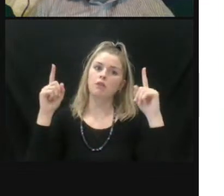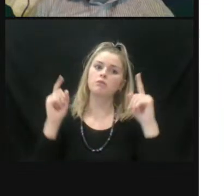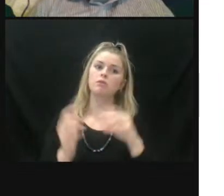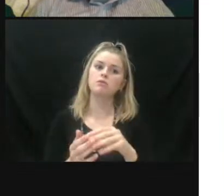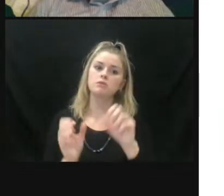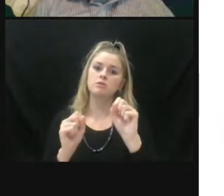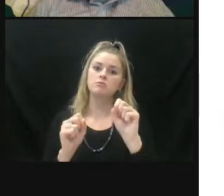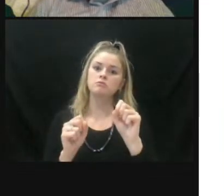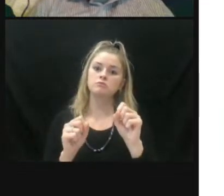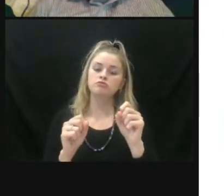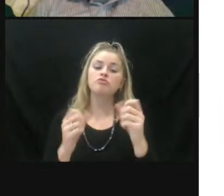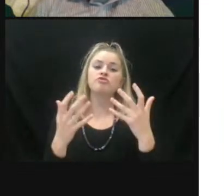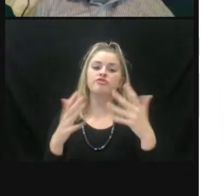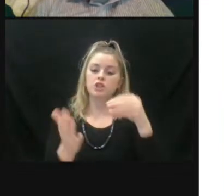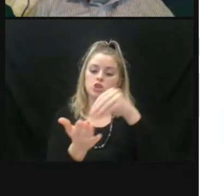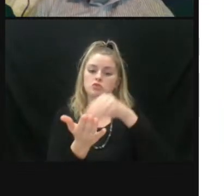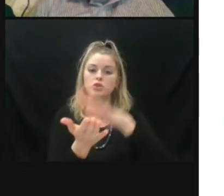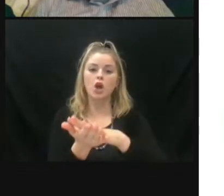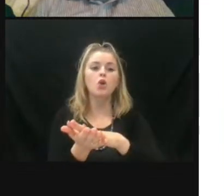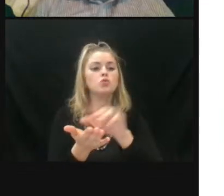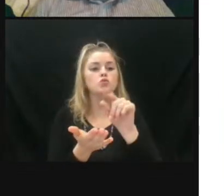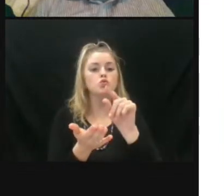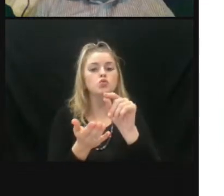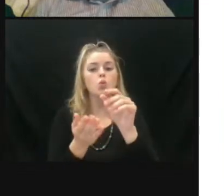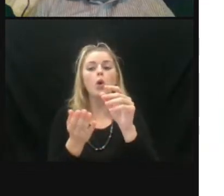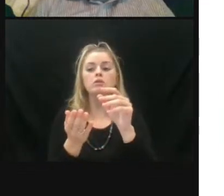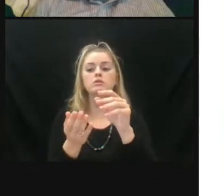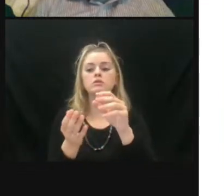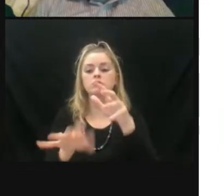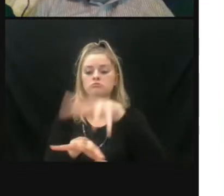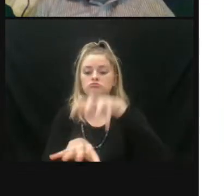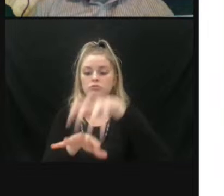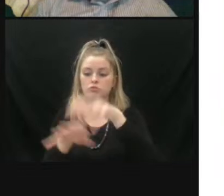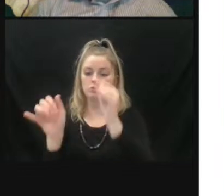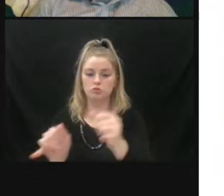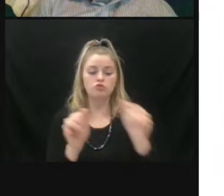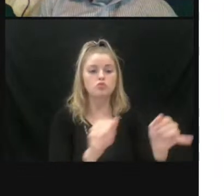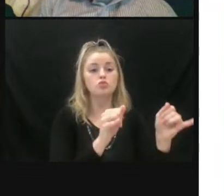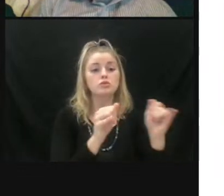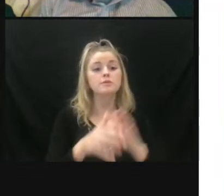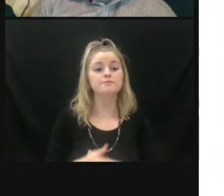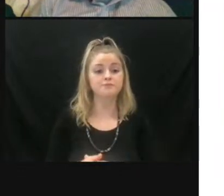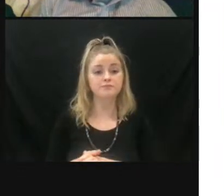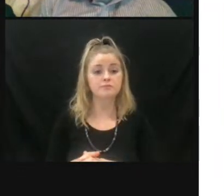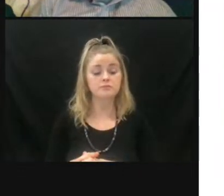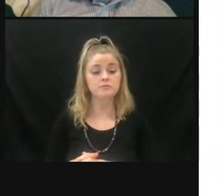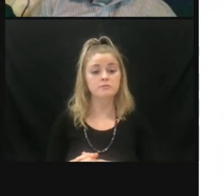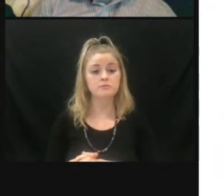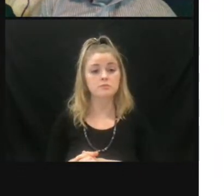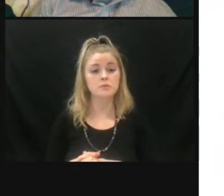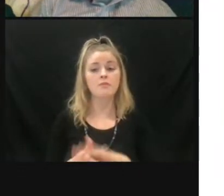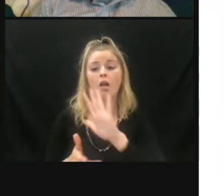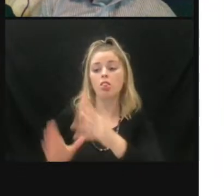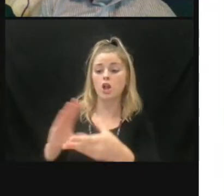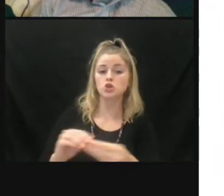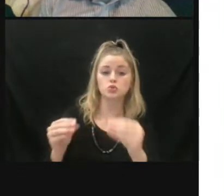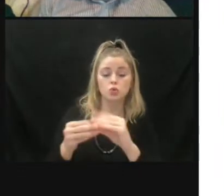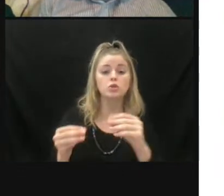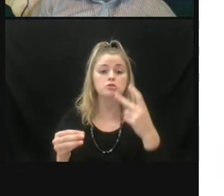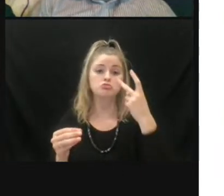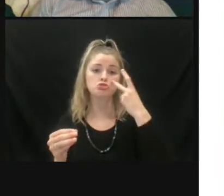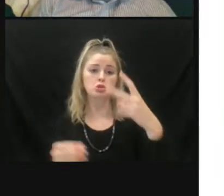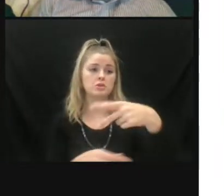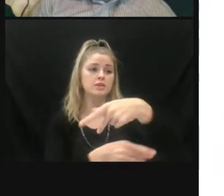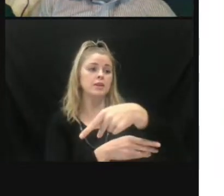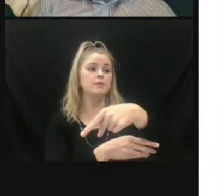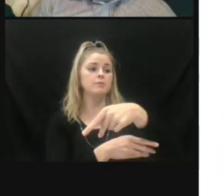20 individuals from various tribal communities. The communities that participated were, as we see, this is the Pocomoke Indian Nation. So